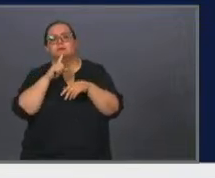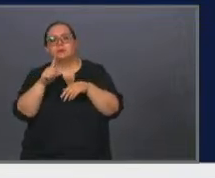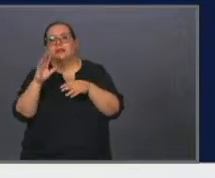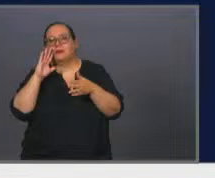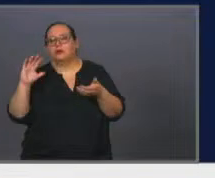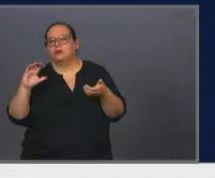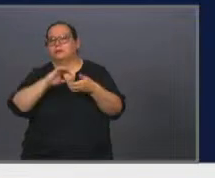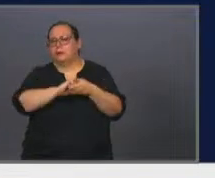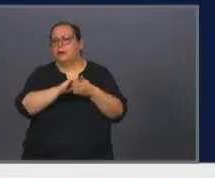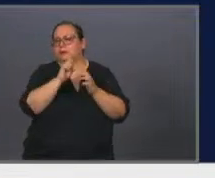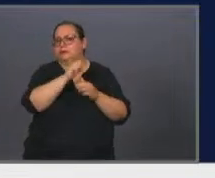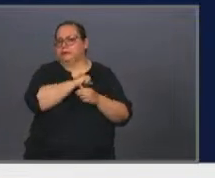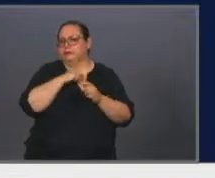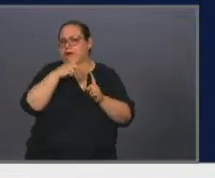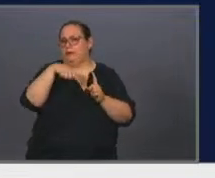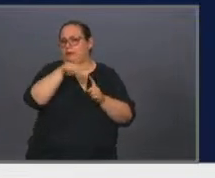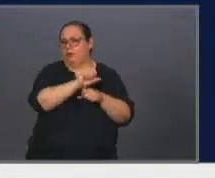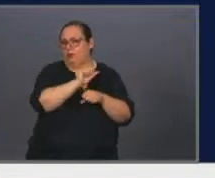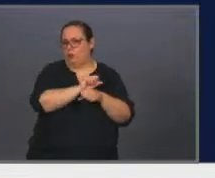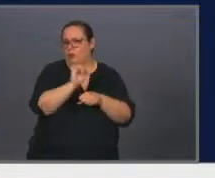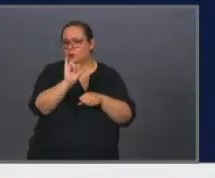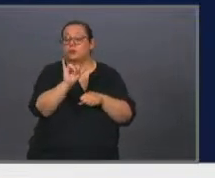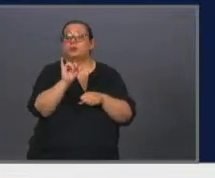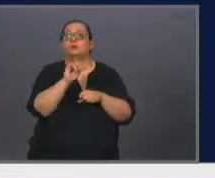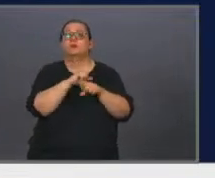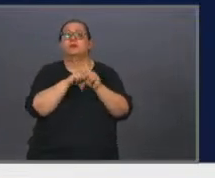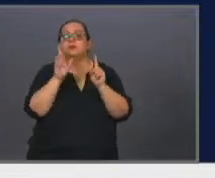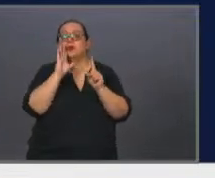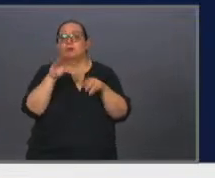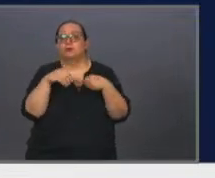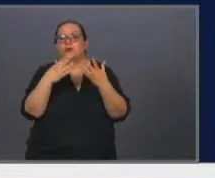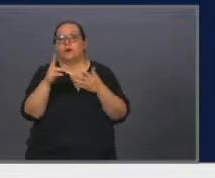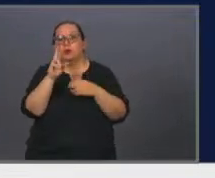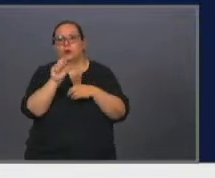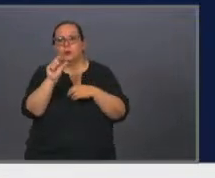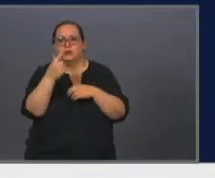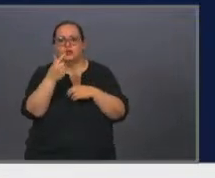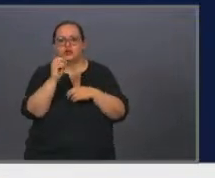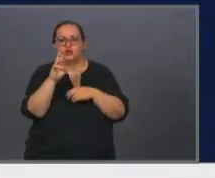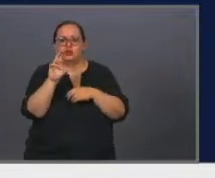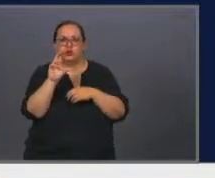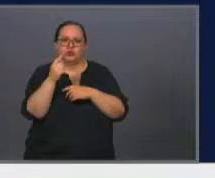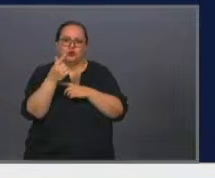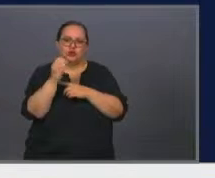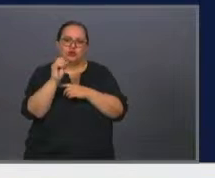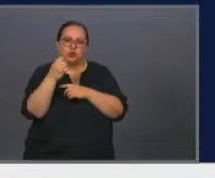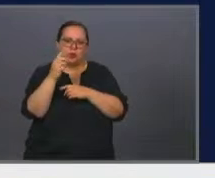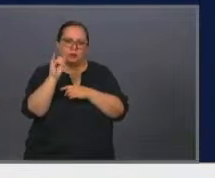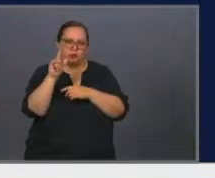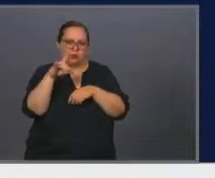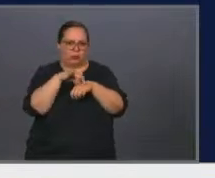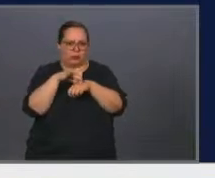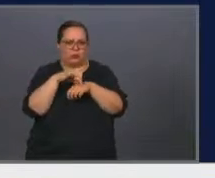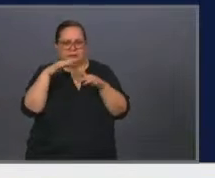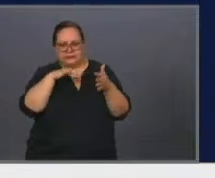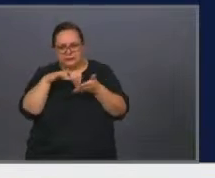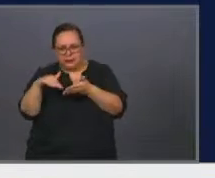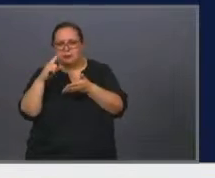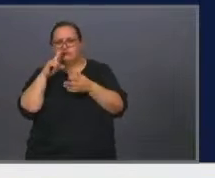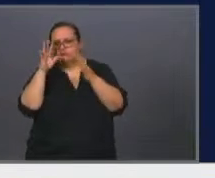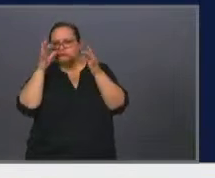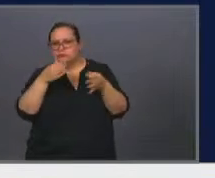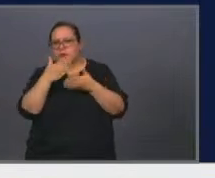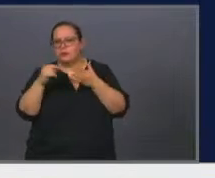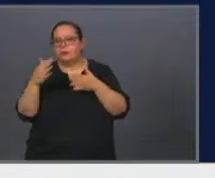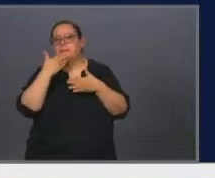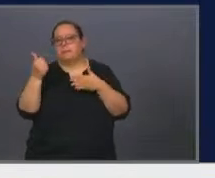Senate they're working on as well, that will provide a U.S. geological study to be able to determine some of the best practices on how we go